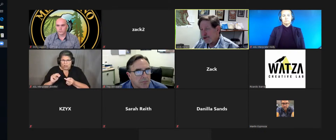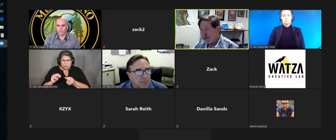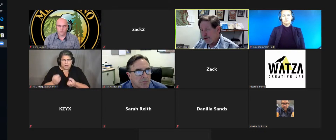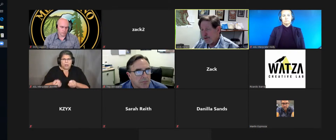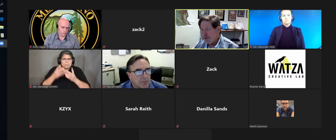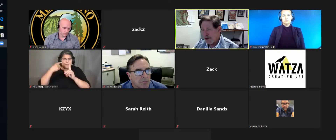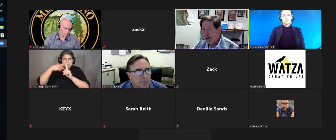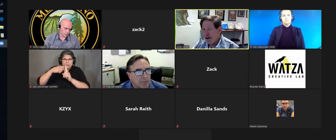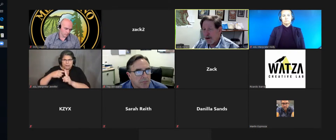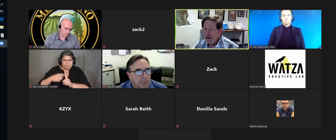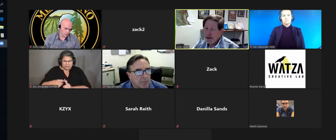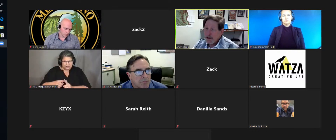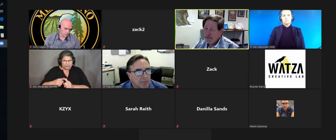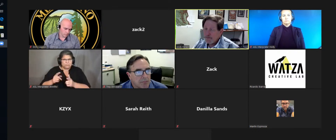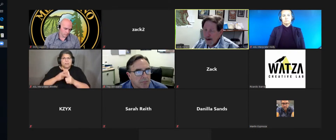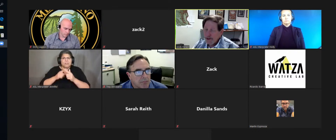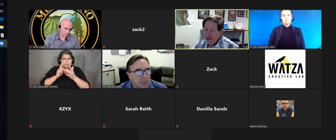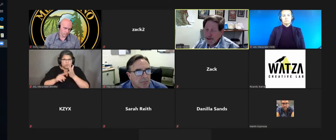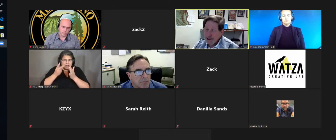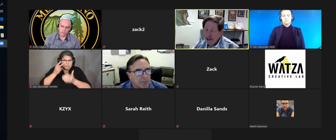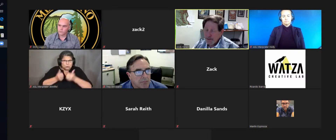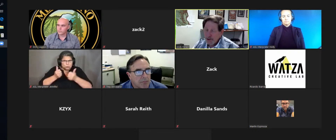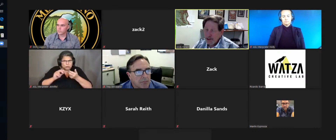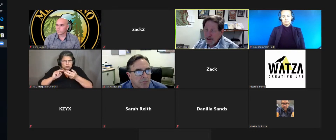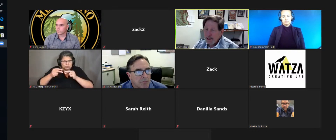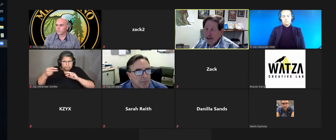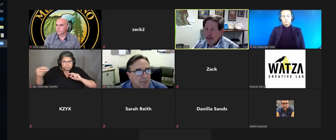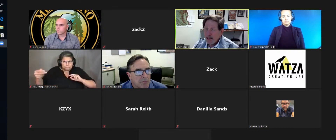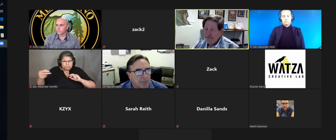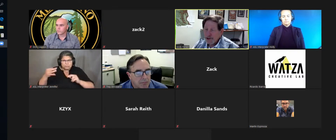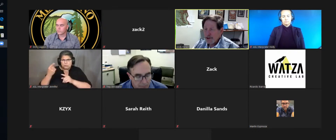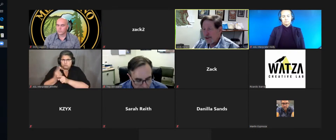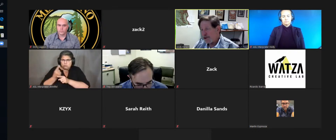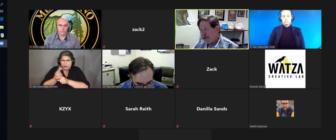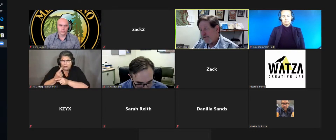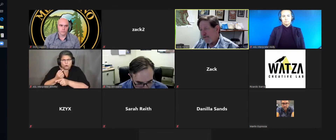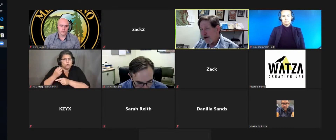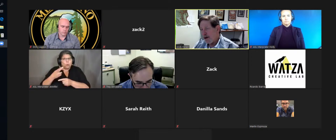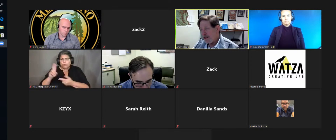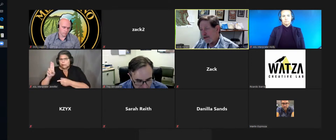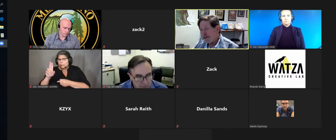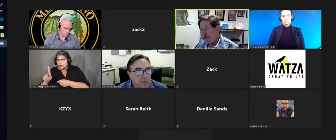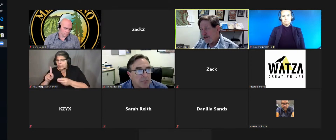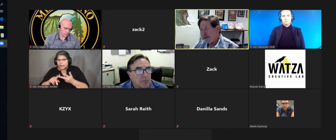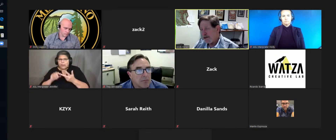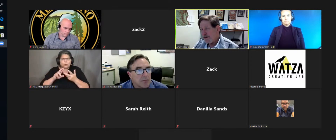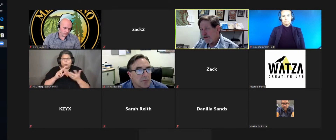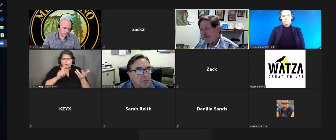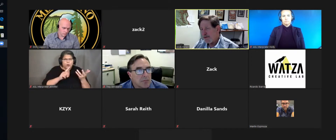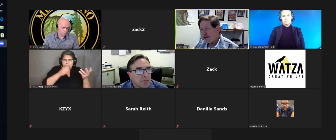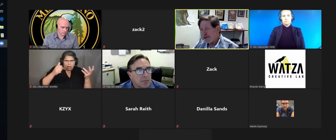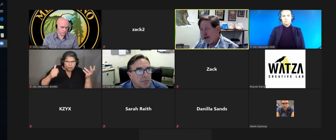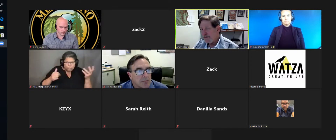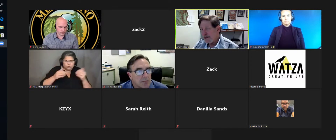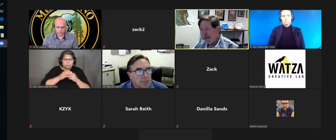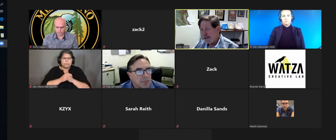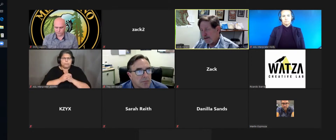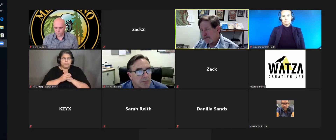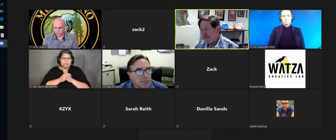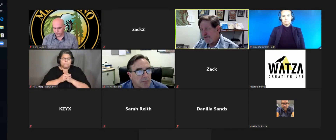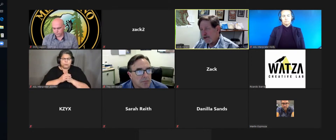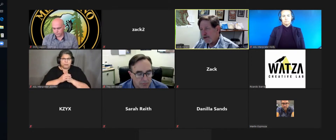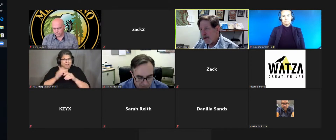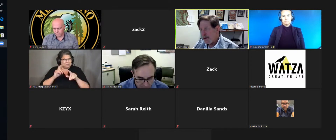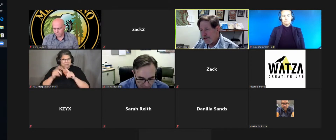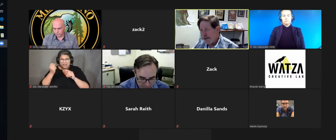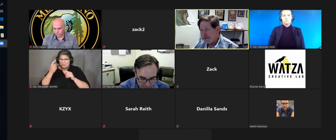reports slowly when there are variants in our community. Unfortunately, so far, the reports come late. It's